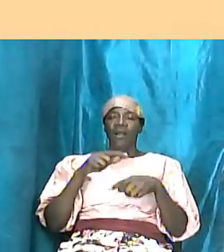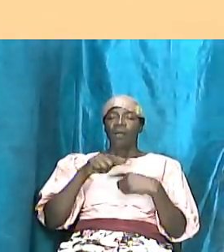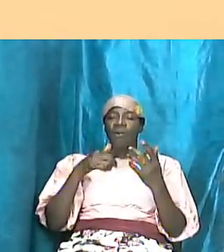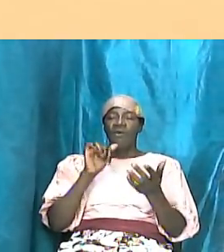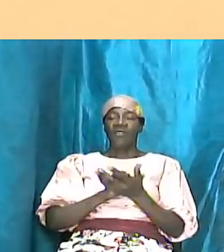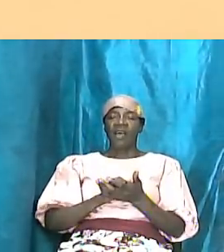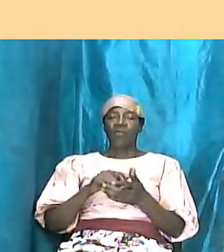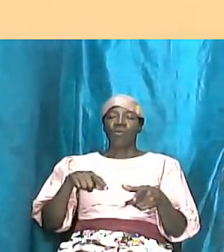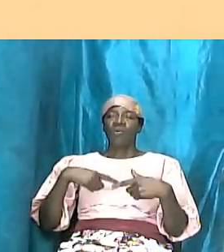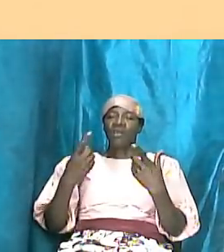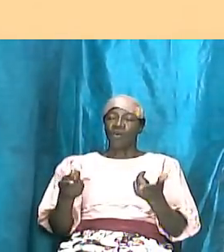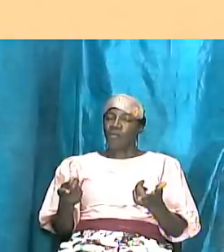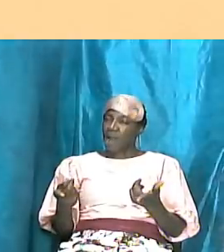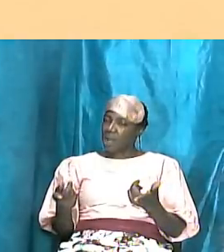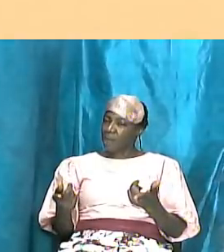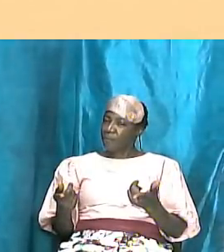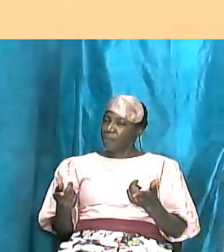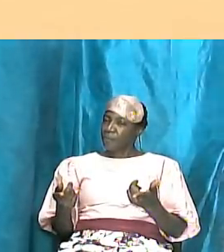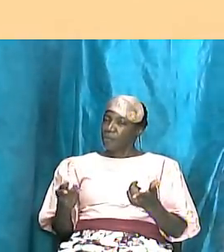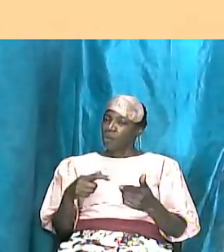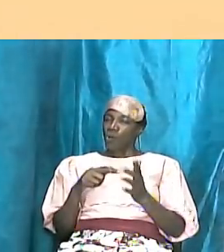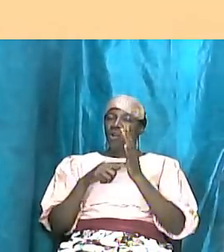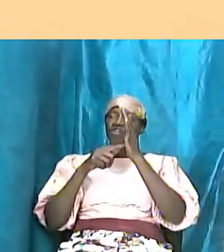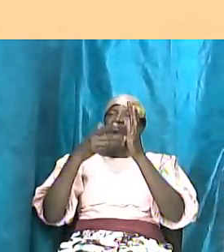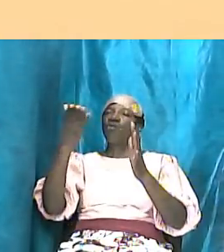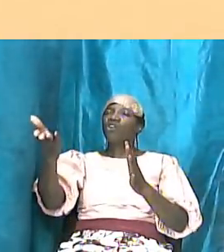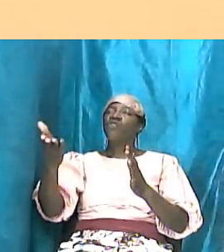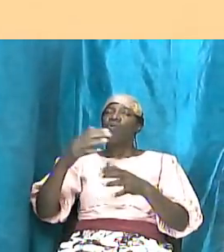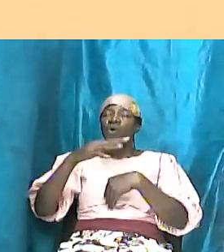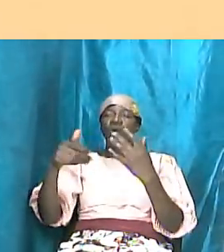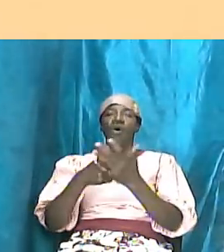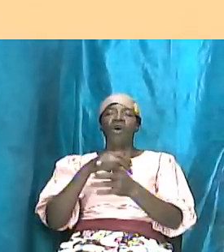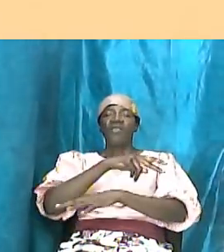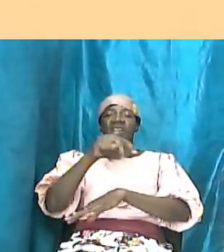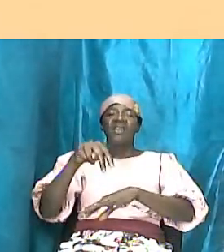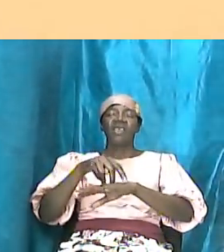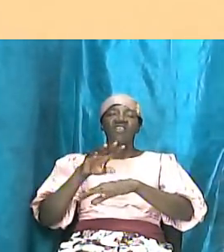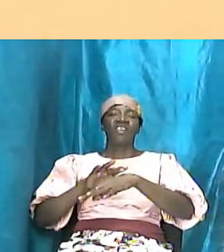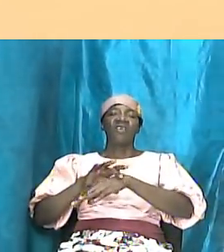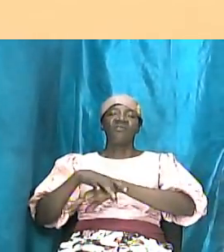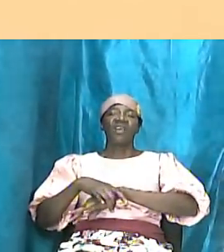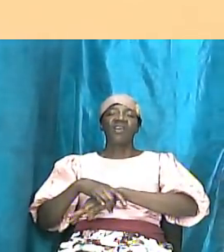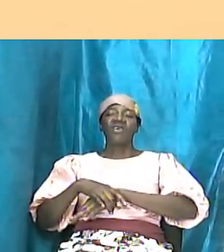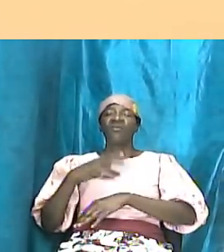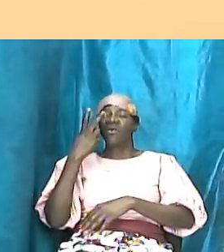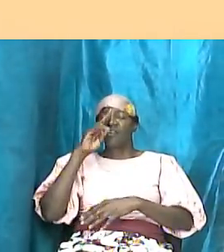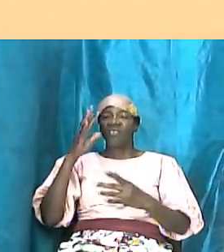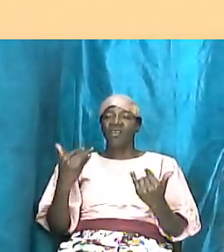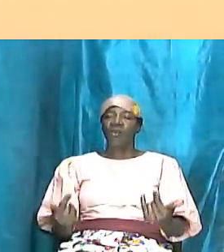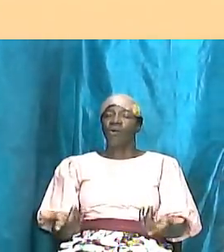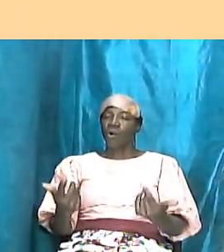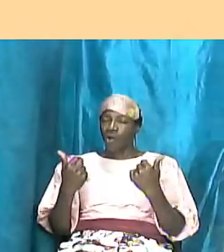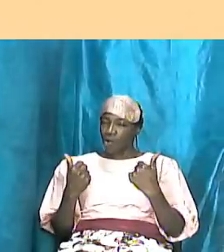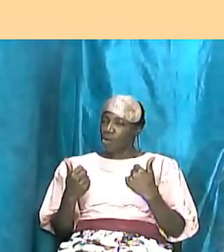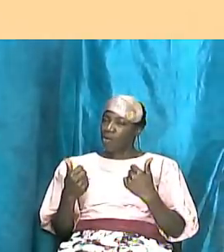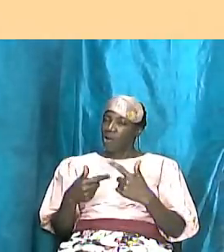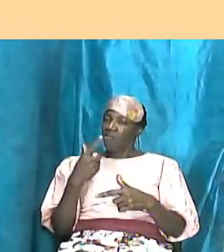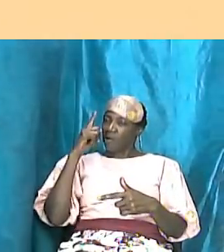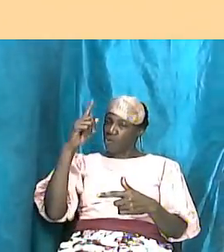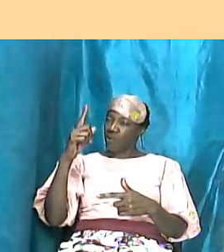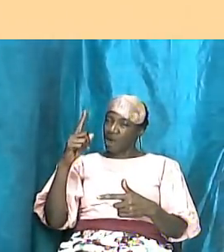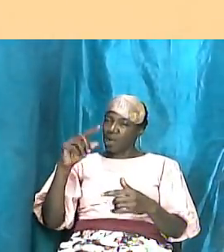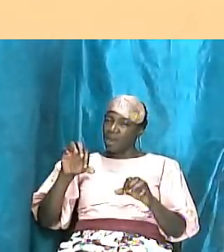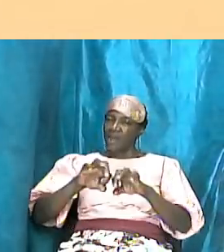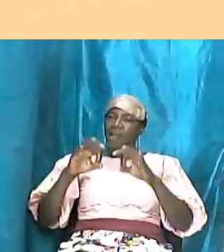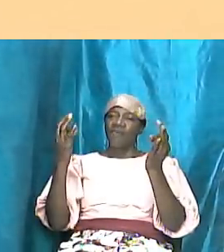we get back. We are going to show you that all the nations of the earth, as we see now, came from one family. And